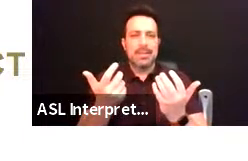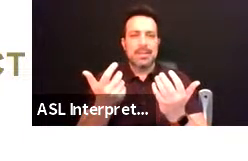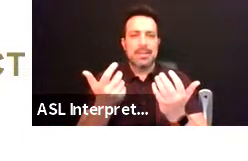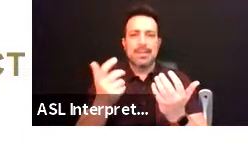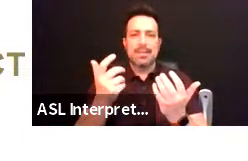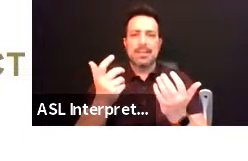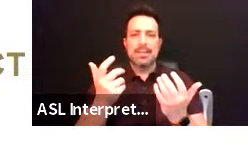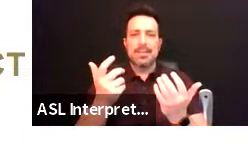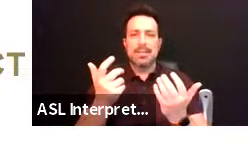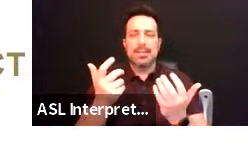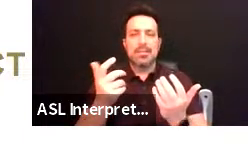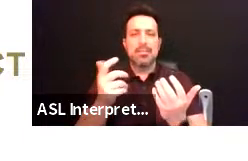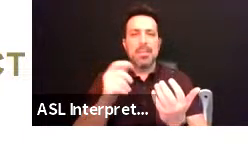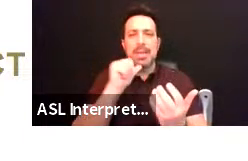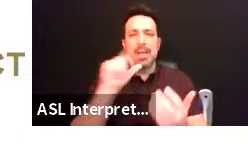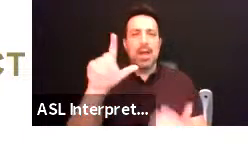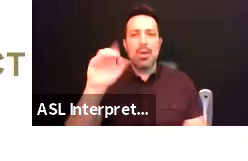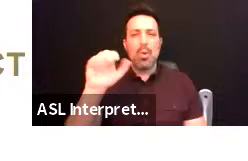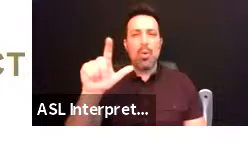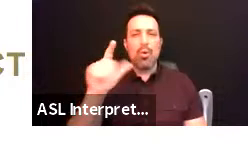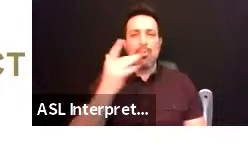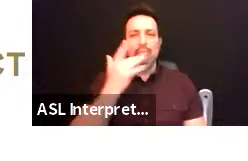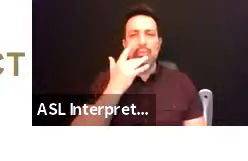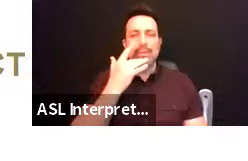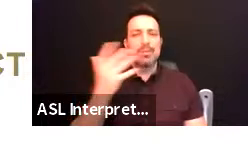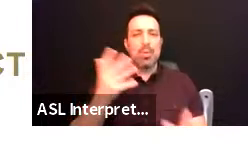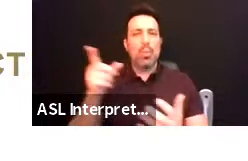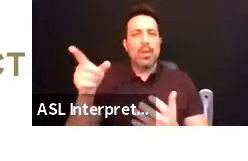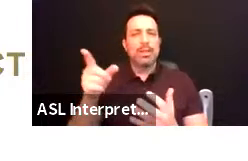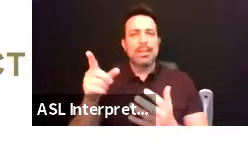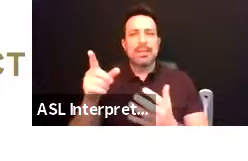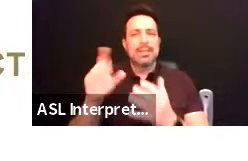if not a local preference, what our code provisions say about